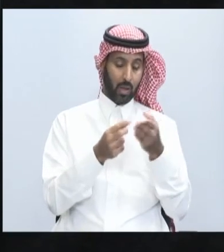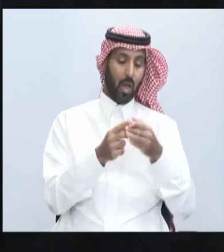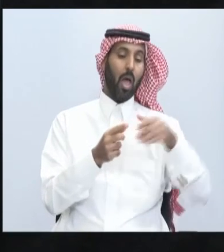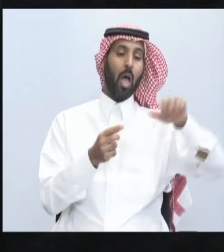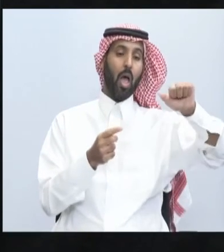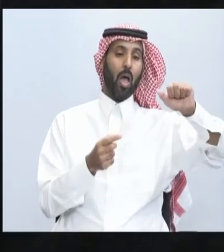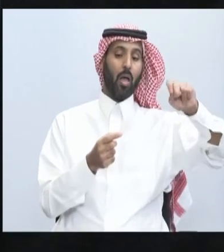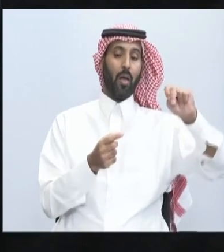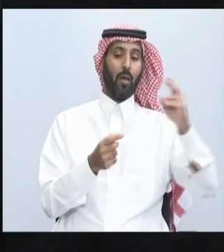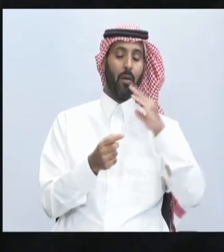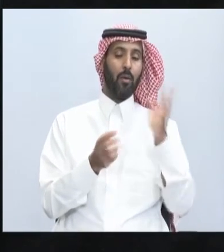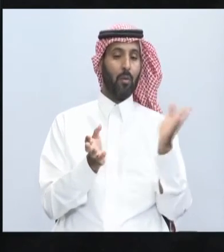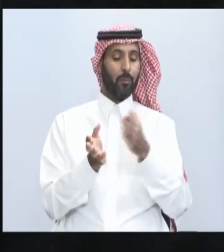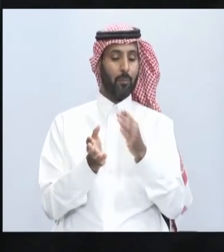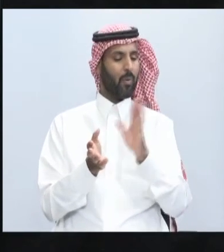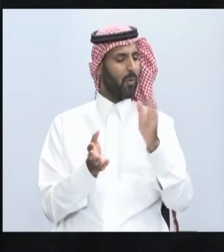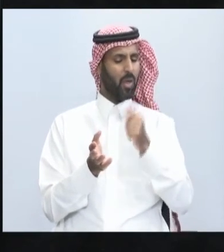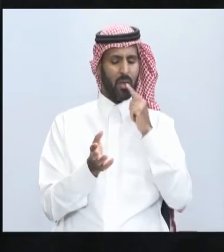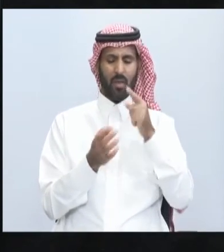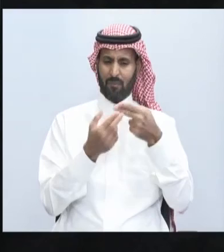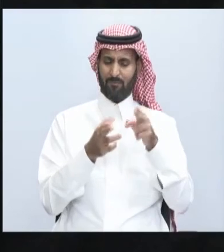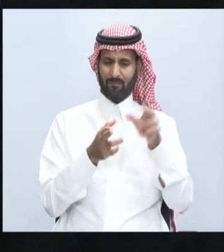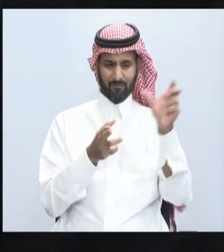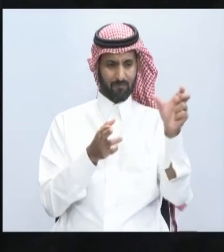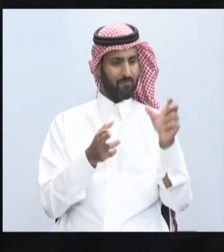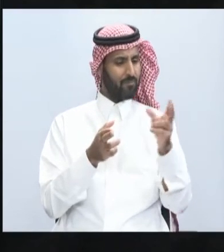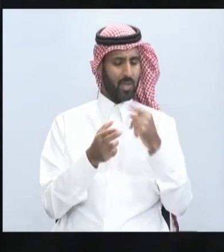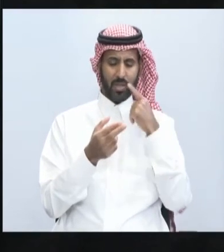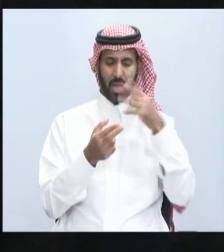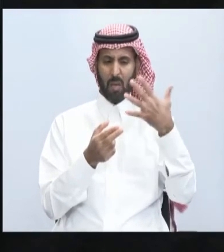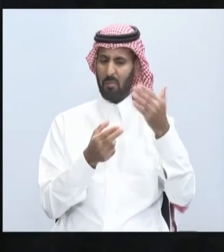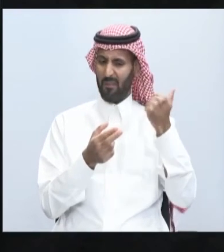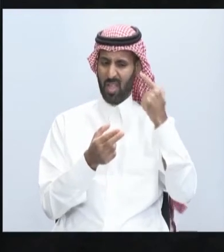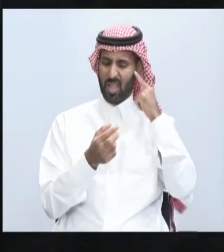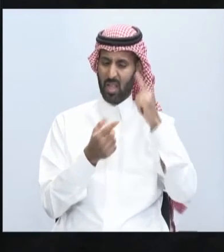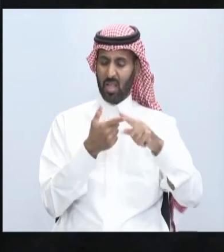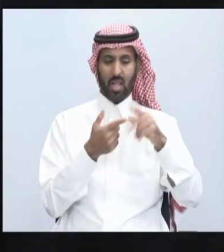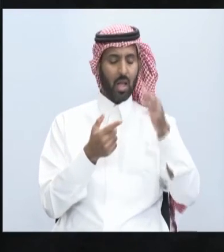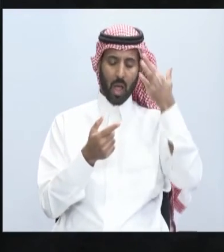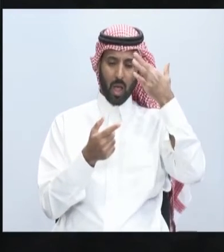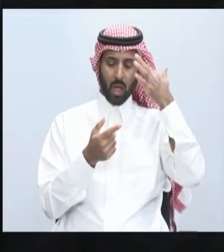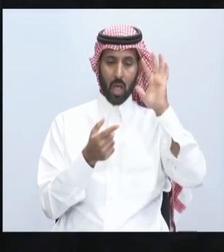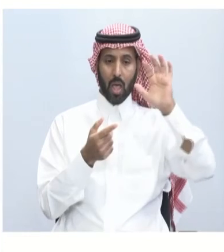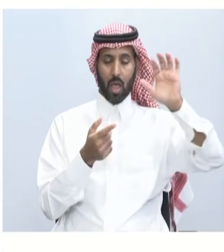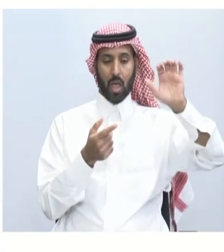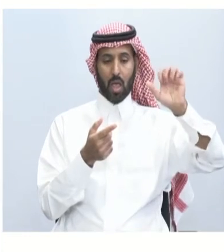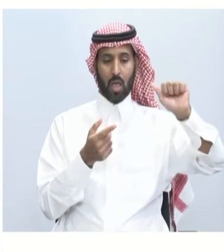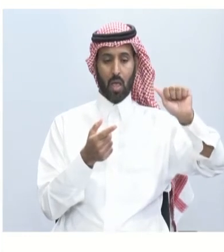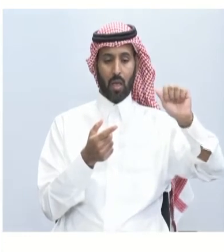we read a word that does not begin with these letters, then we can use the indefinite article